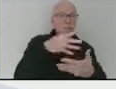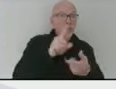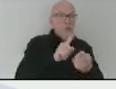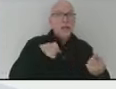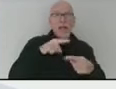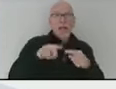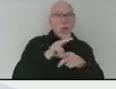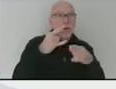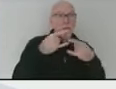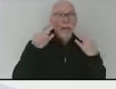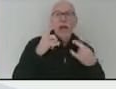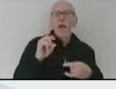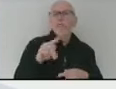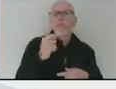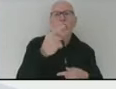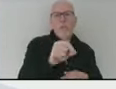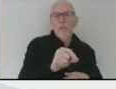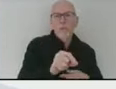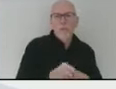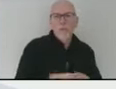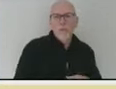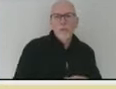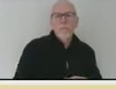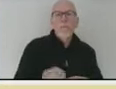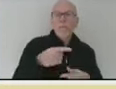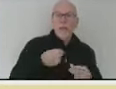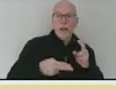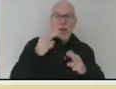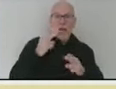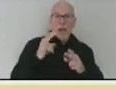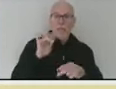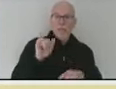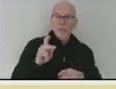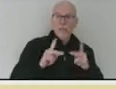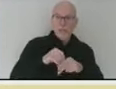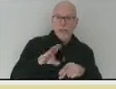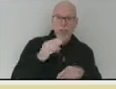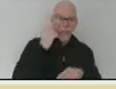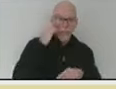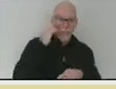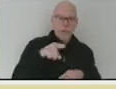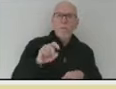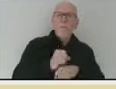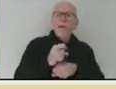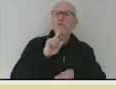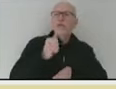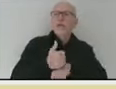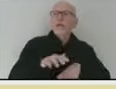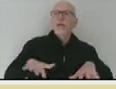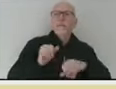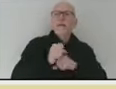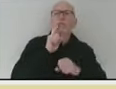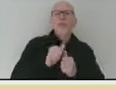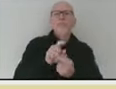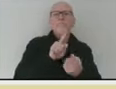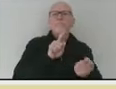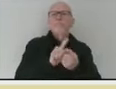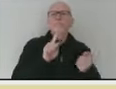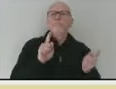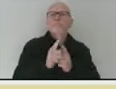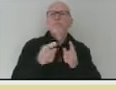mask. If you are having high-risk individuals in your home, set up your house so that you can physically distance while visiting and